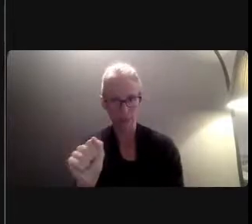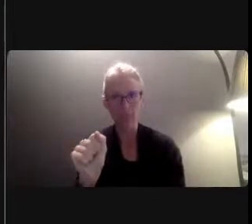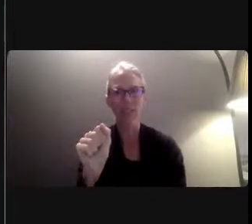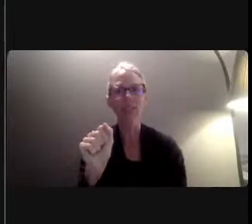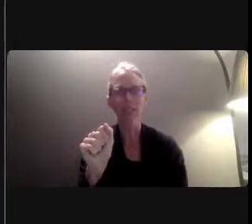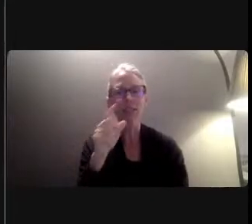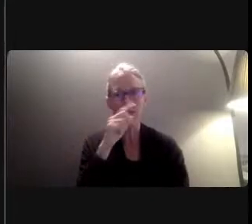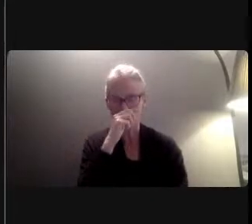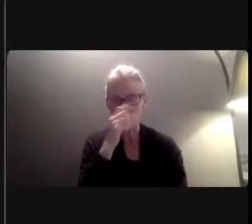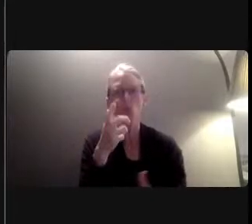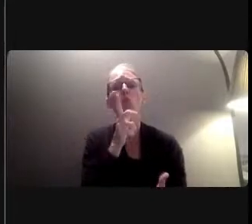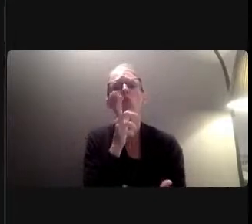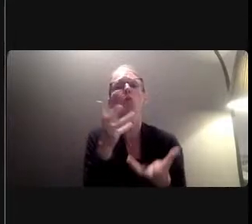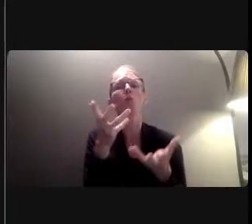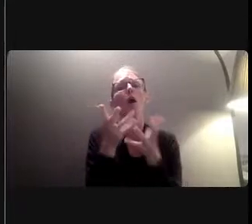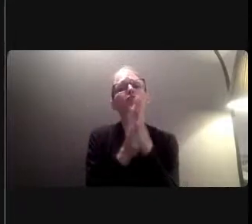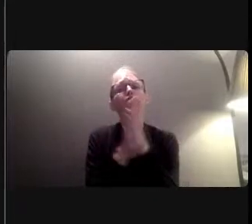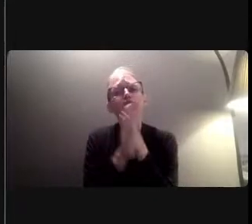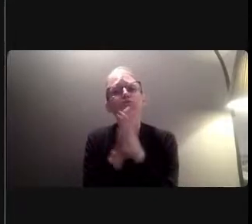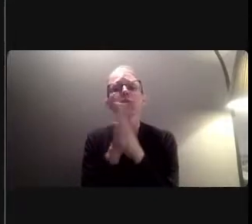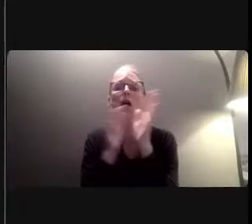Thanks so much for having me.